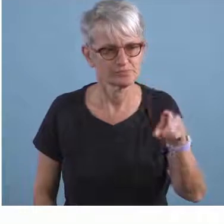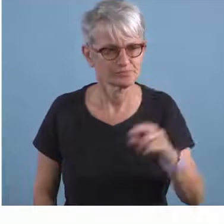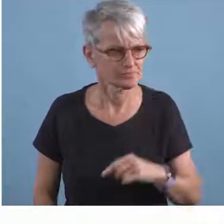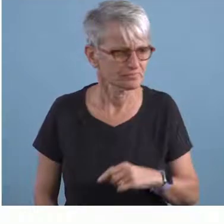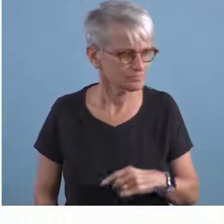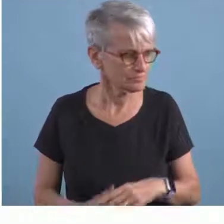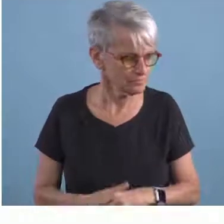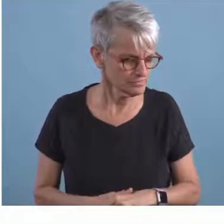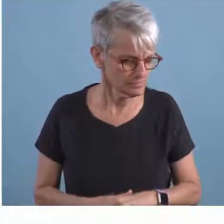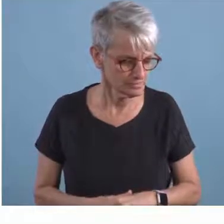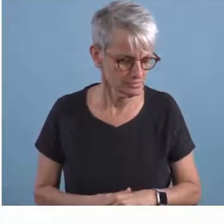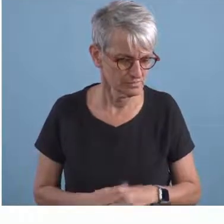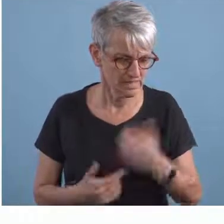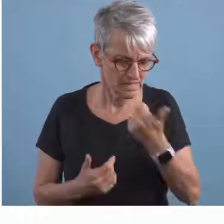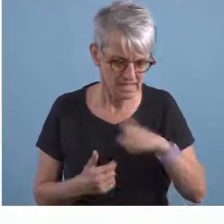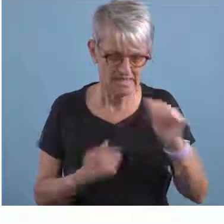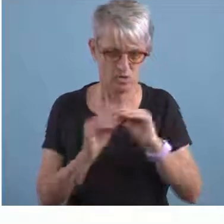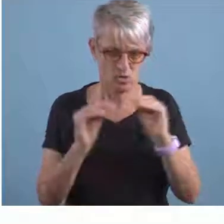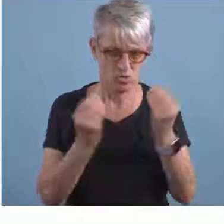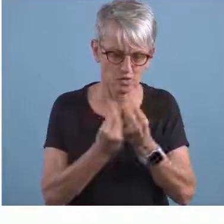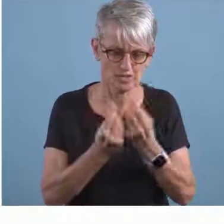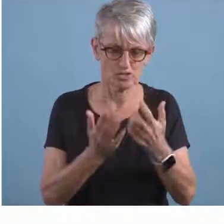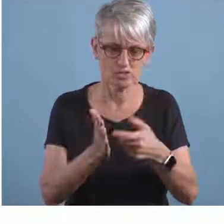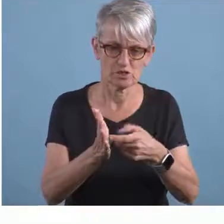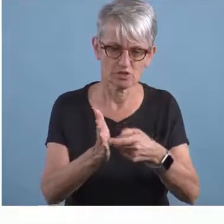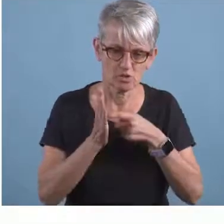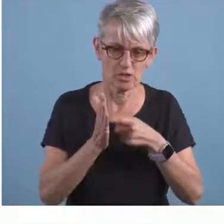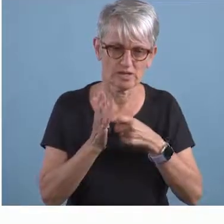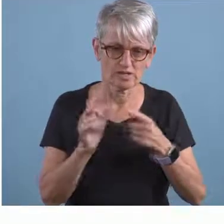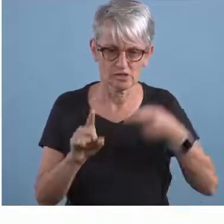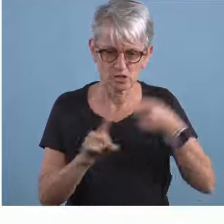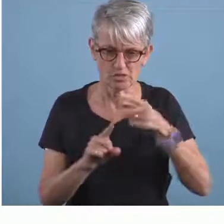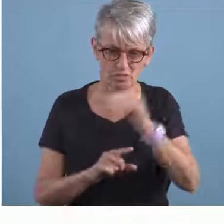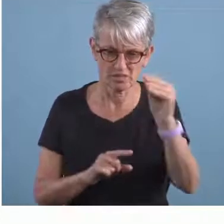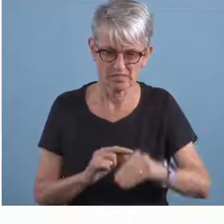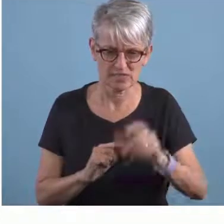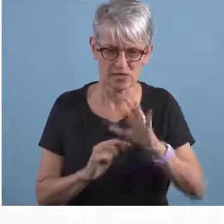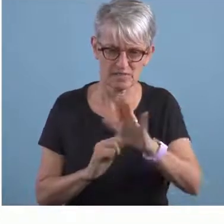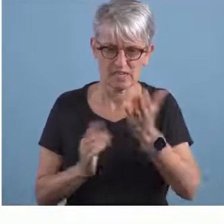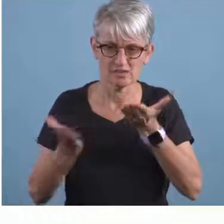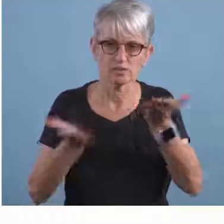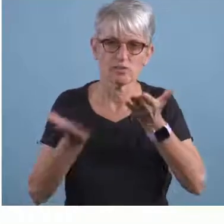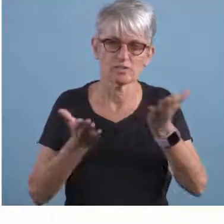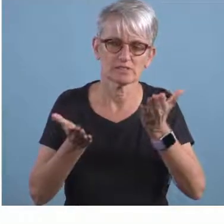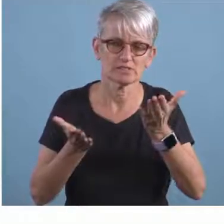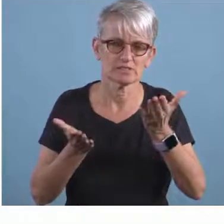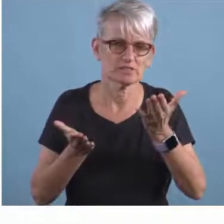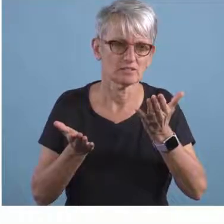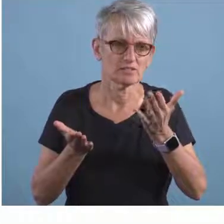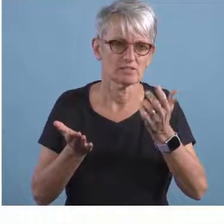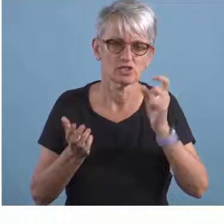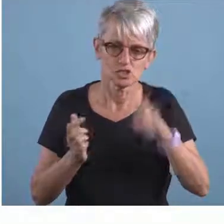has there been any organization that required a certain percentage of their services be